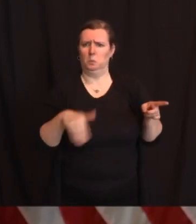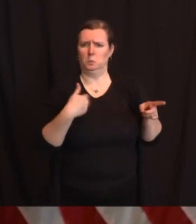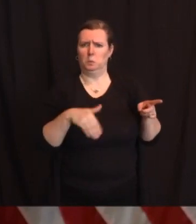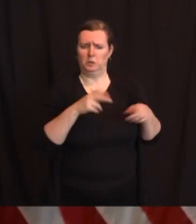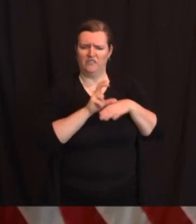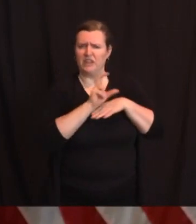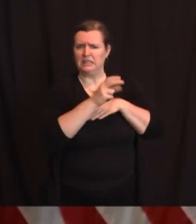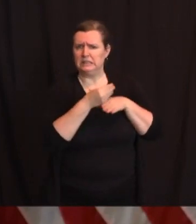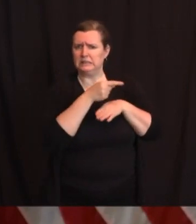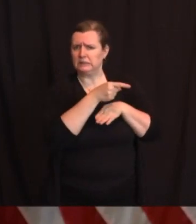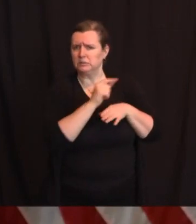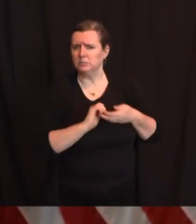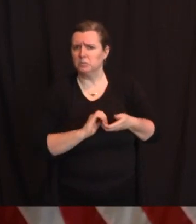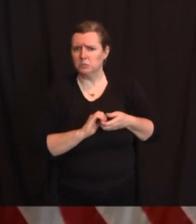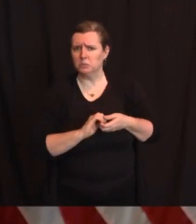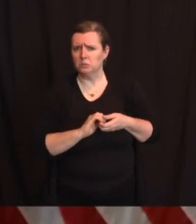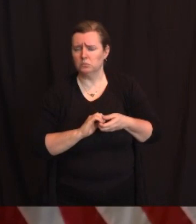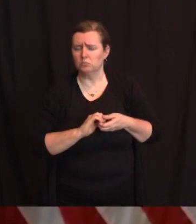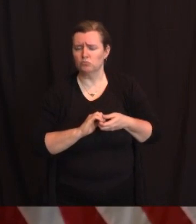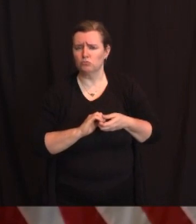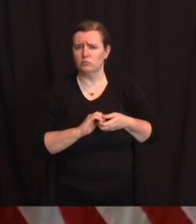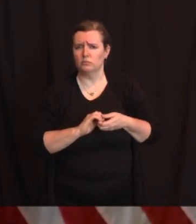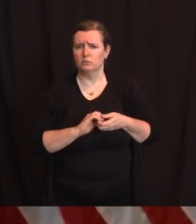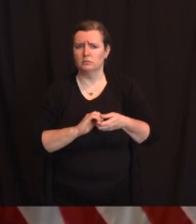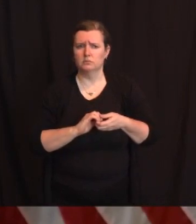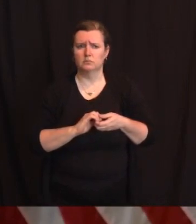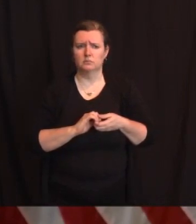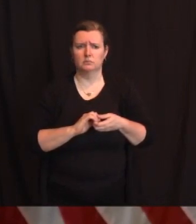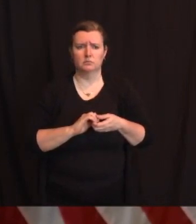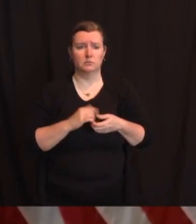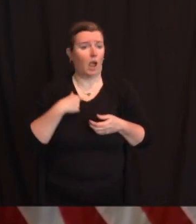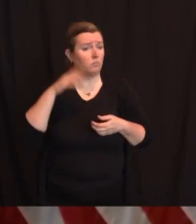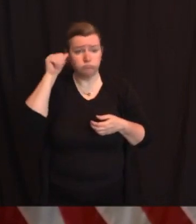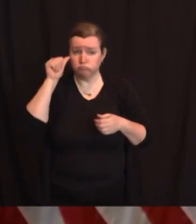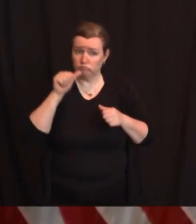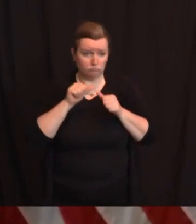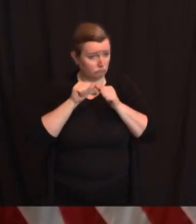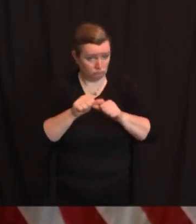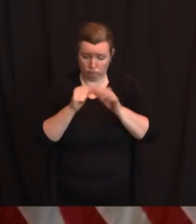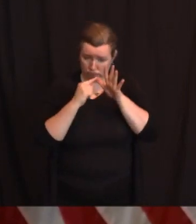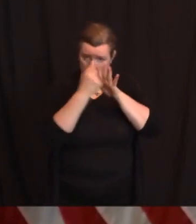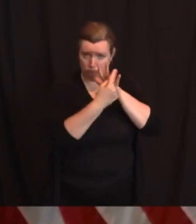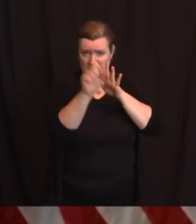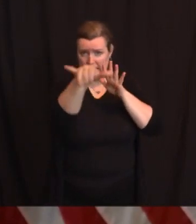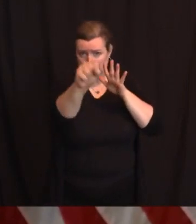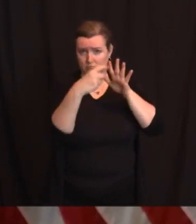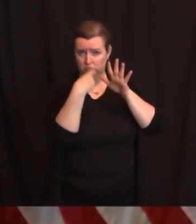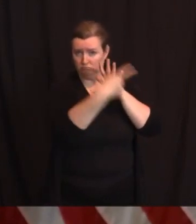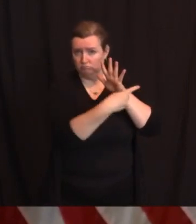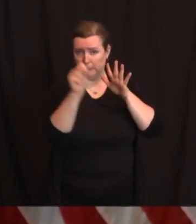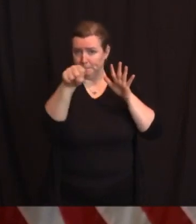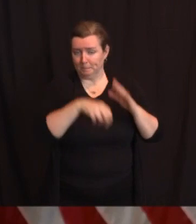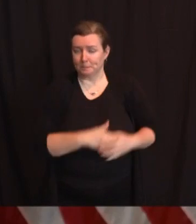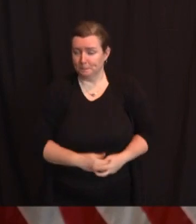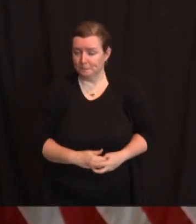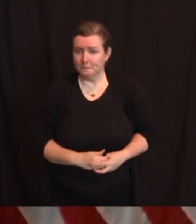So I'm sticking to them. Thank you, sir. You're good. You just